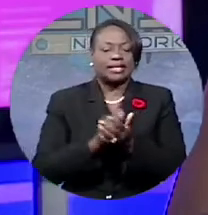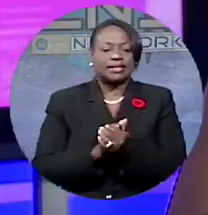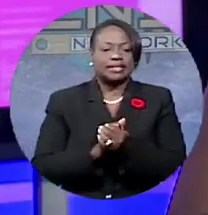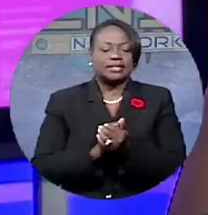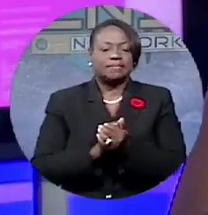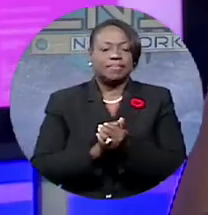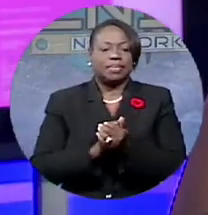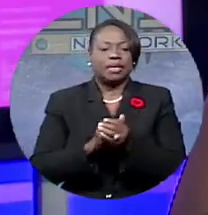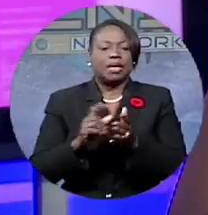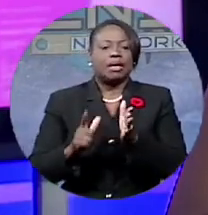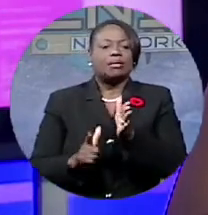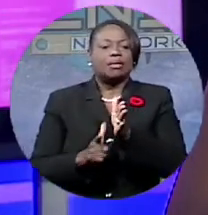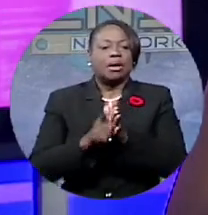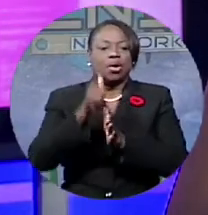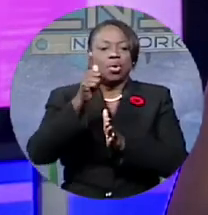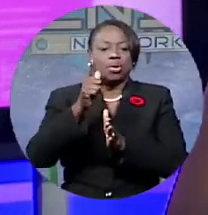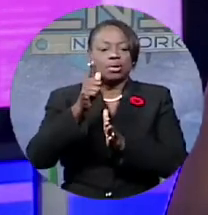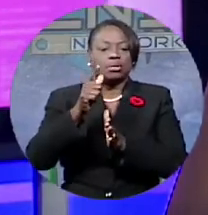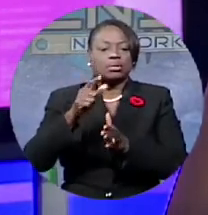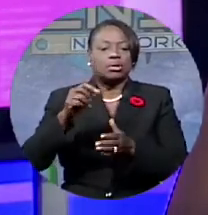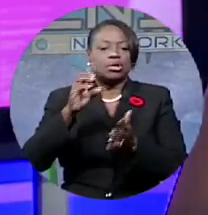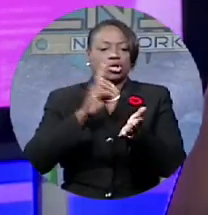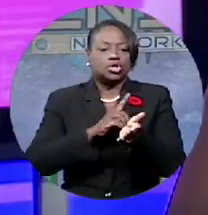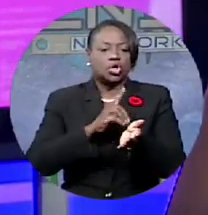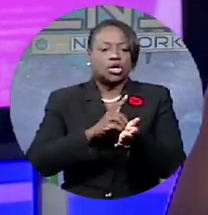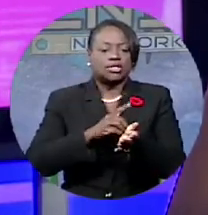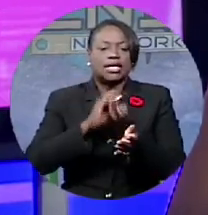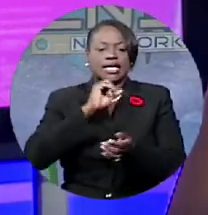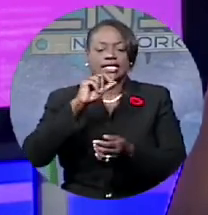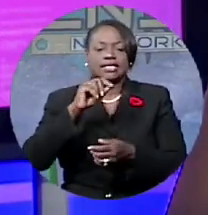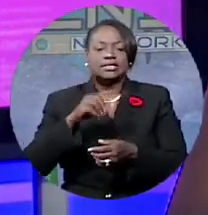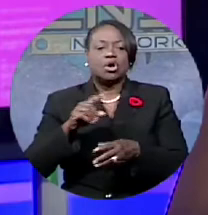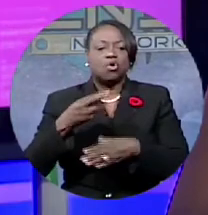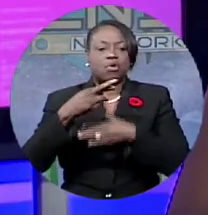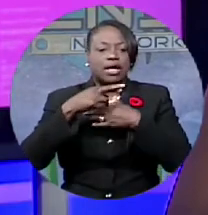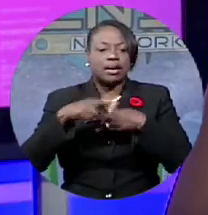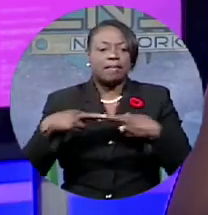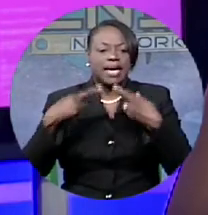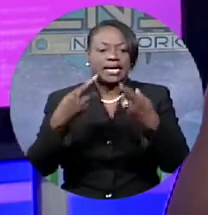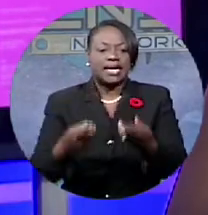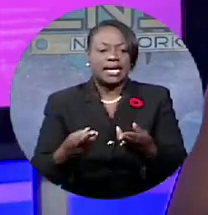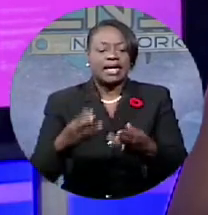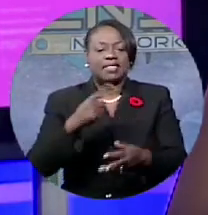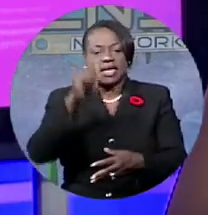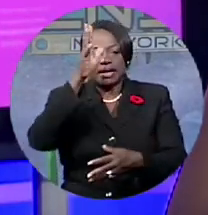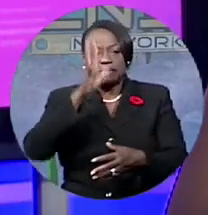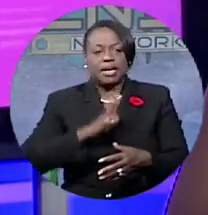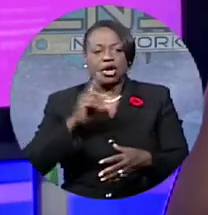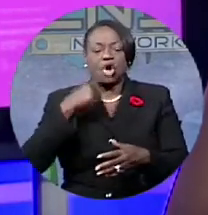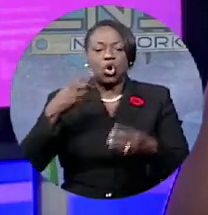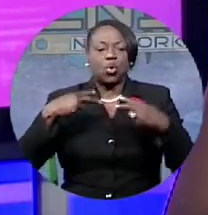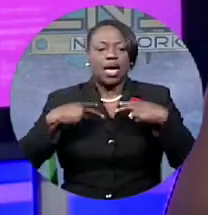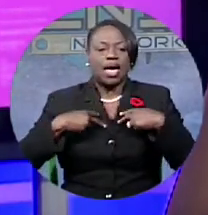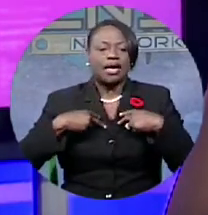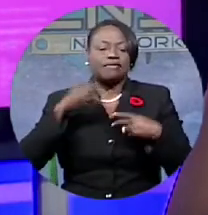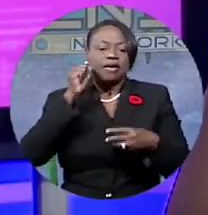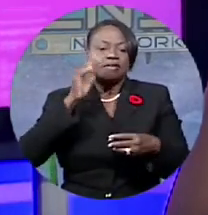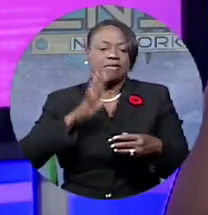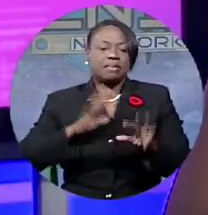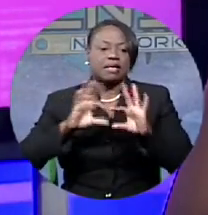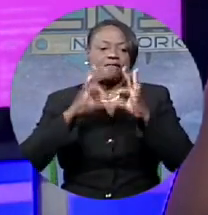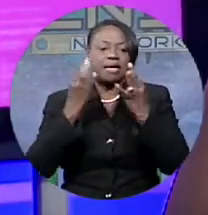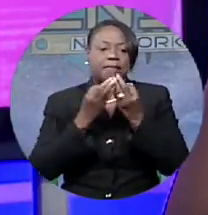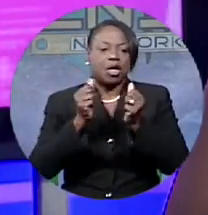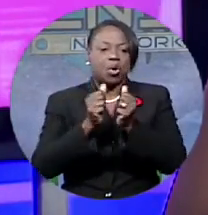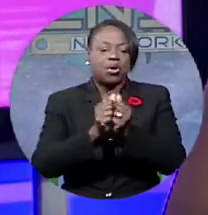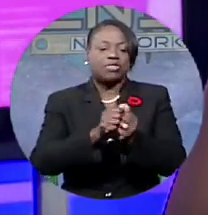A local surgical oncologist is recommending that men who have close female family with breast cancer undergo genetic testing.